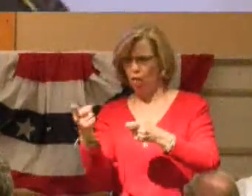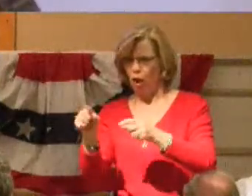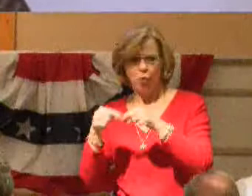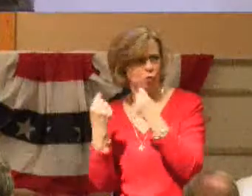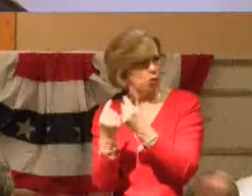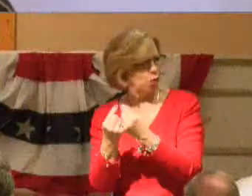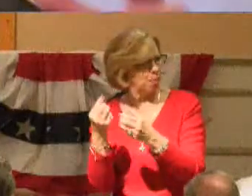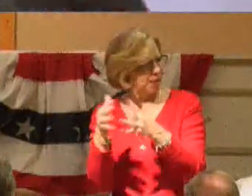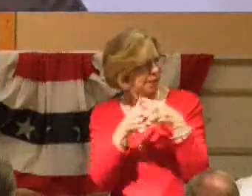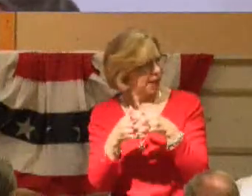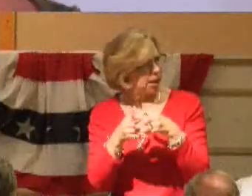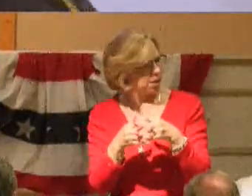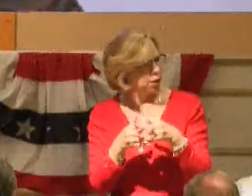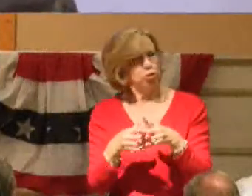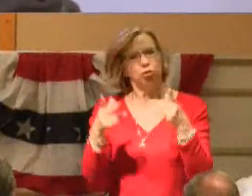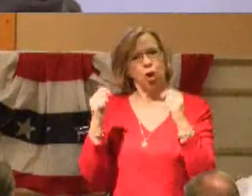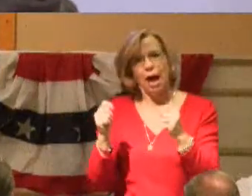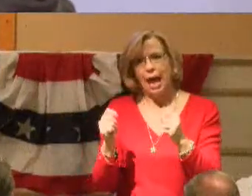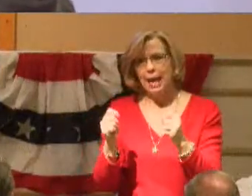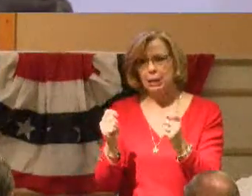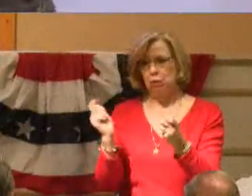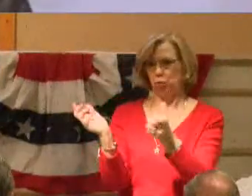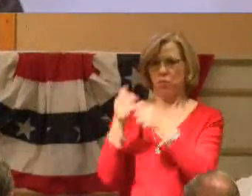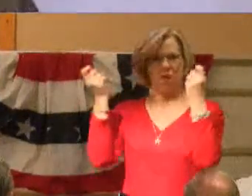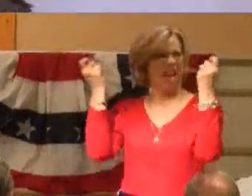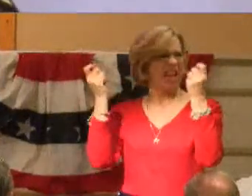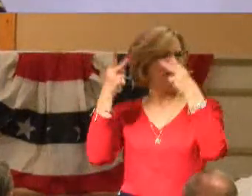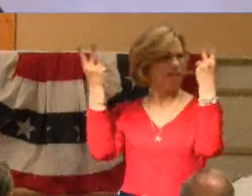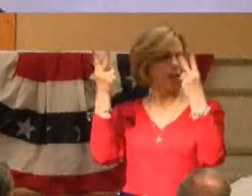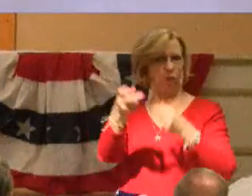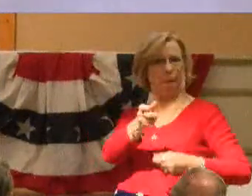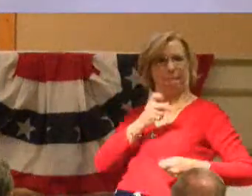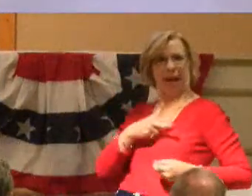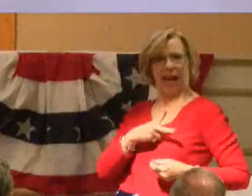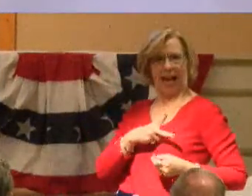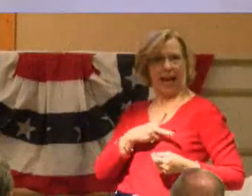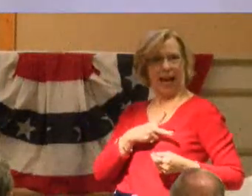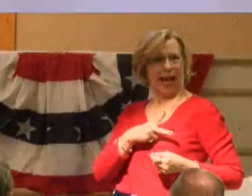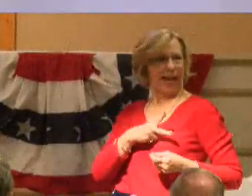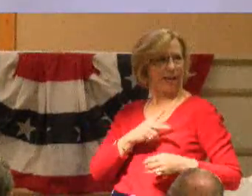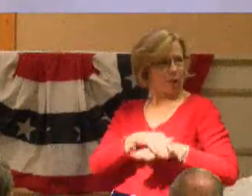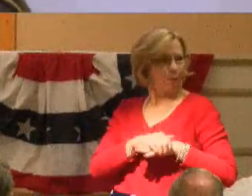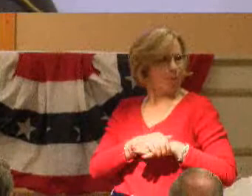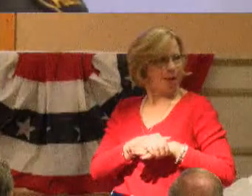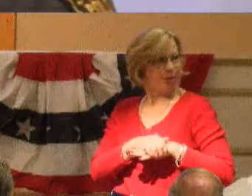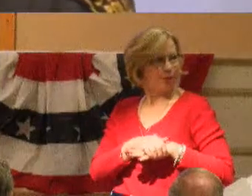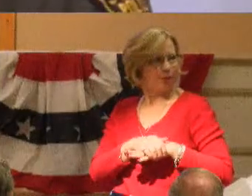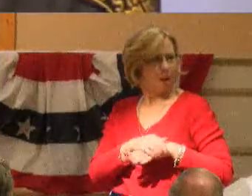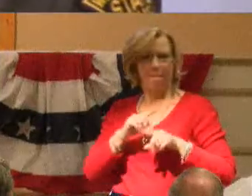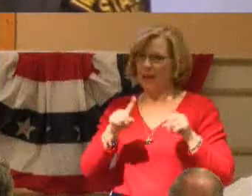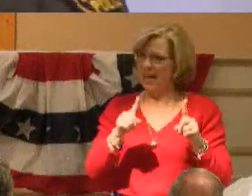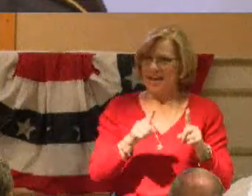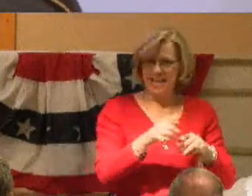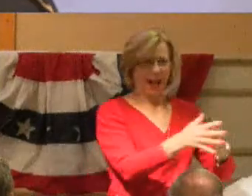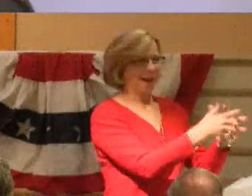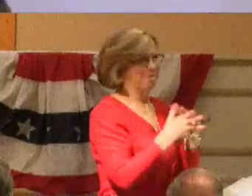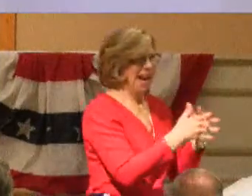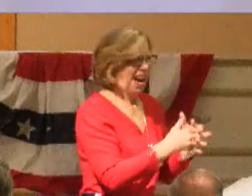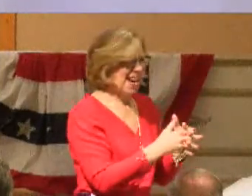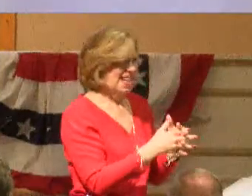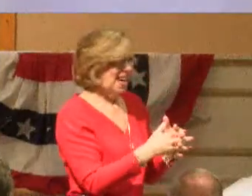things that would win, ultimately, the victory back and from the colonists. But America